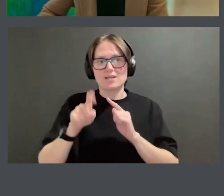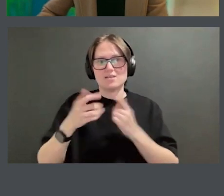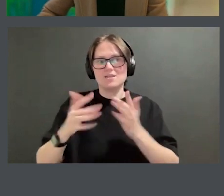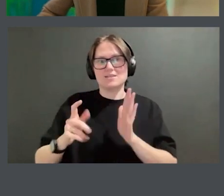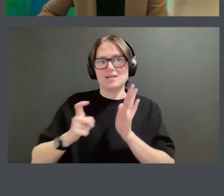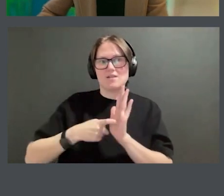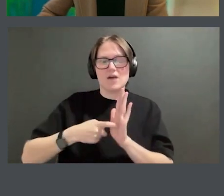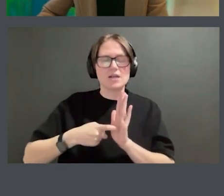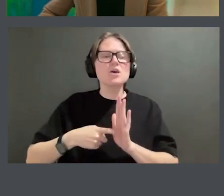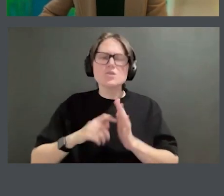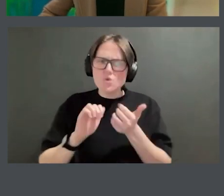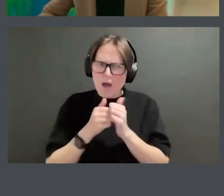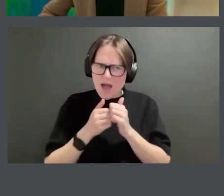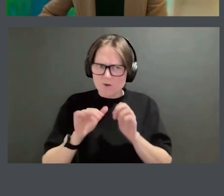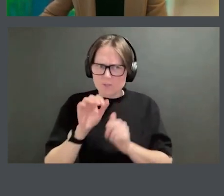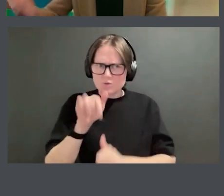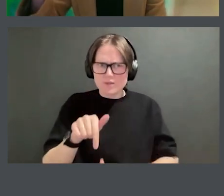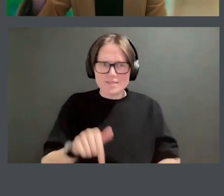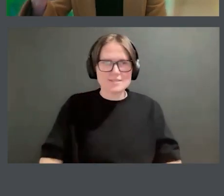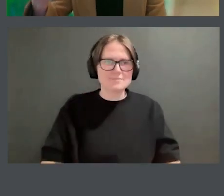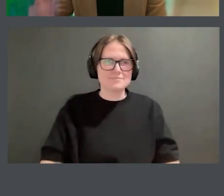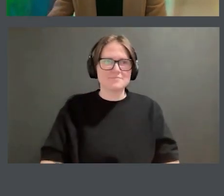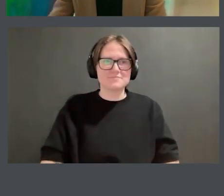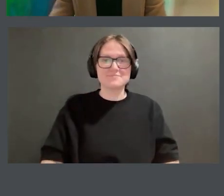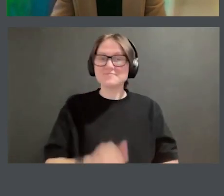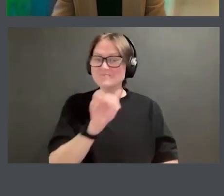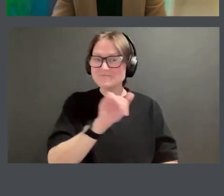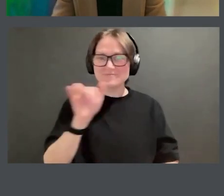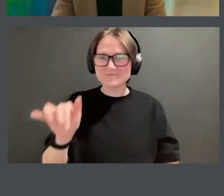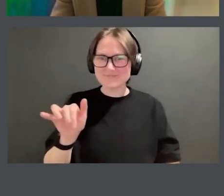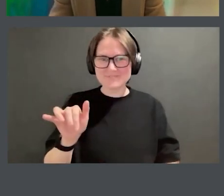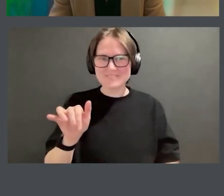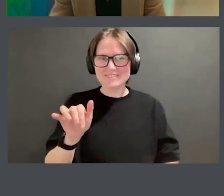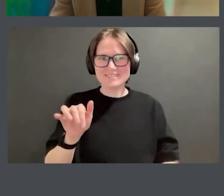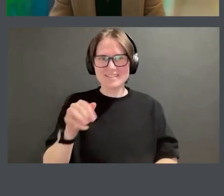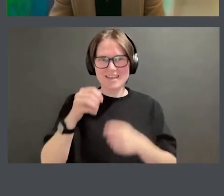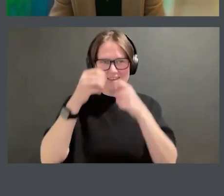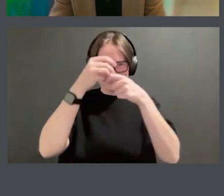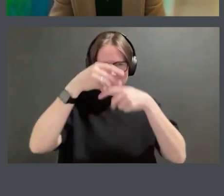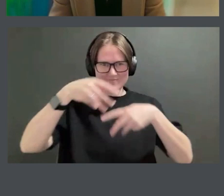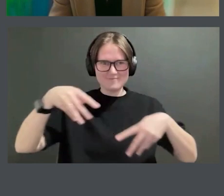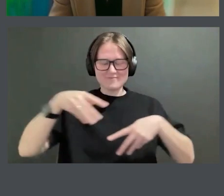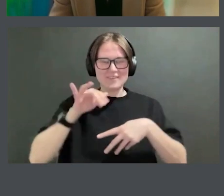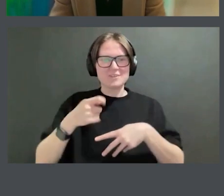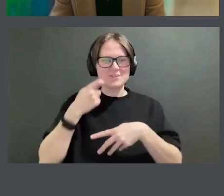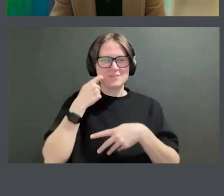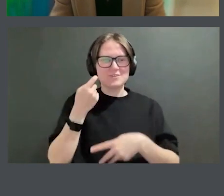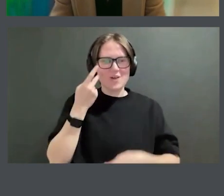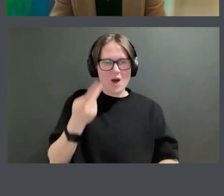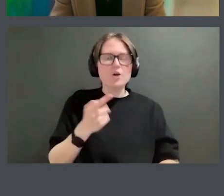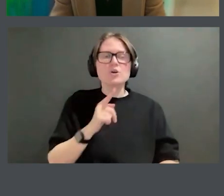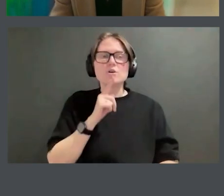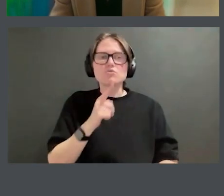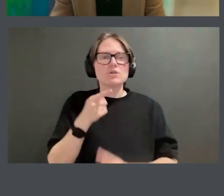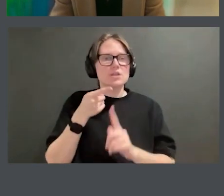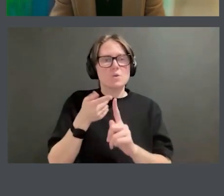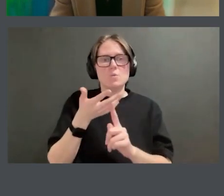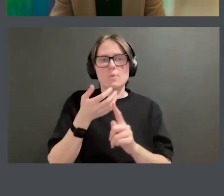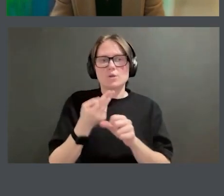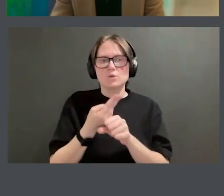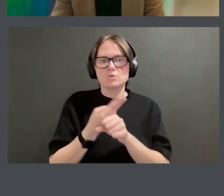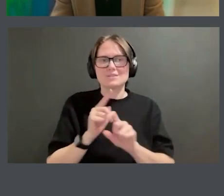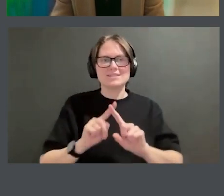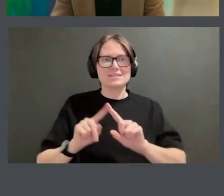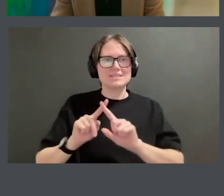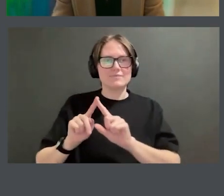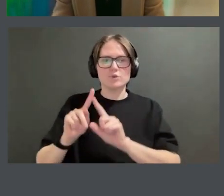do this? Same flow sheet as you just saw. We really want to be using